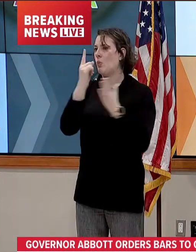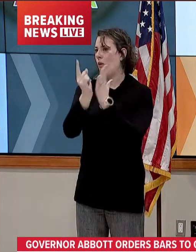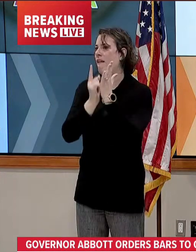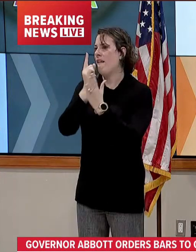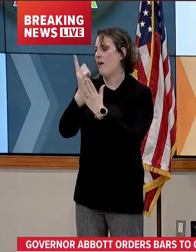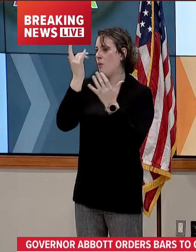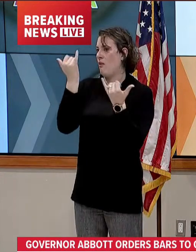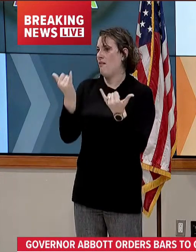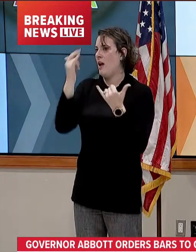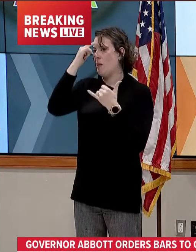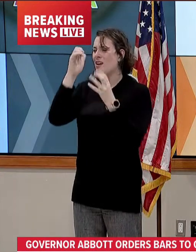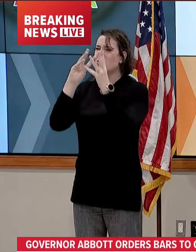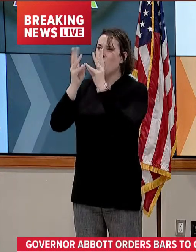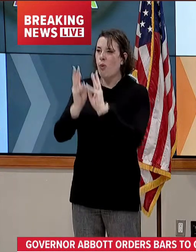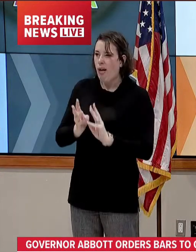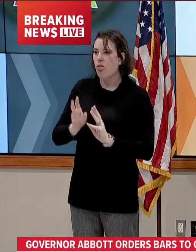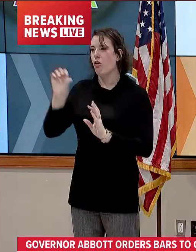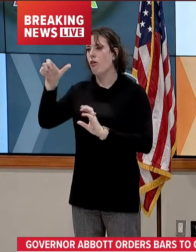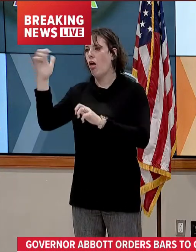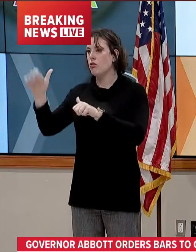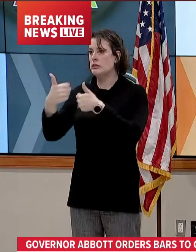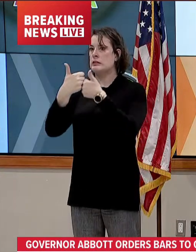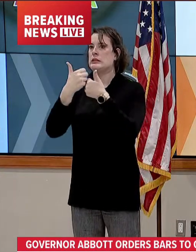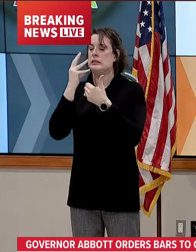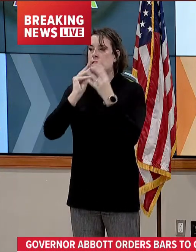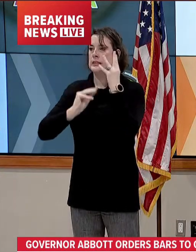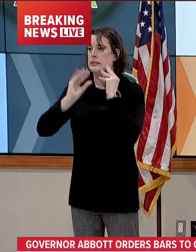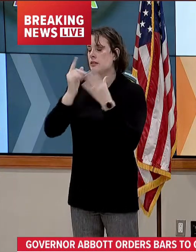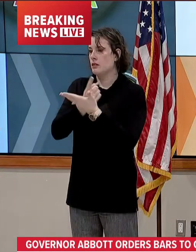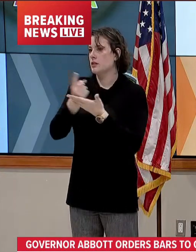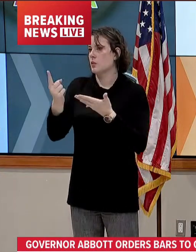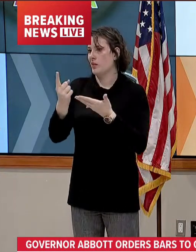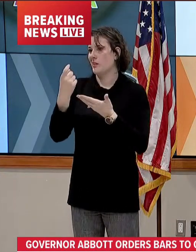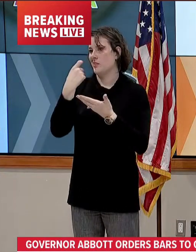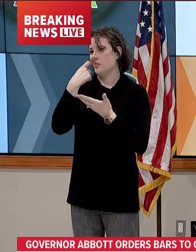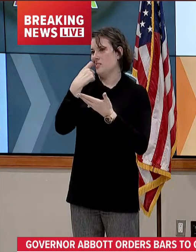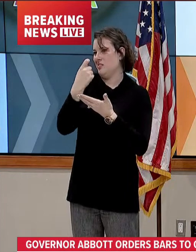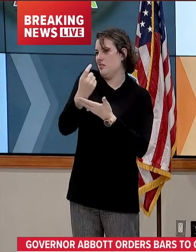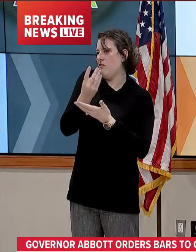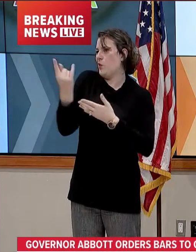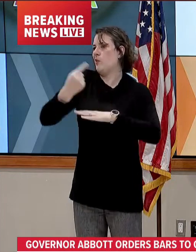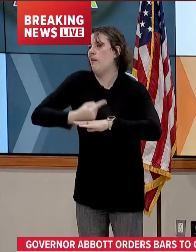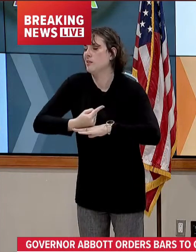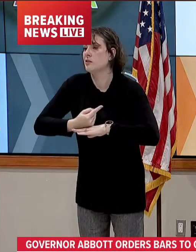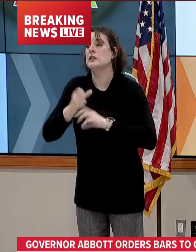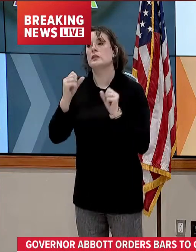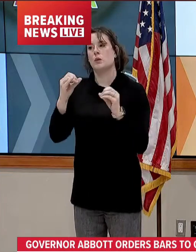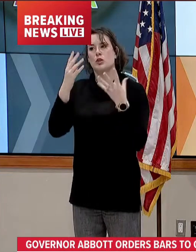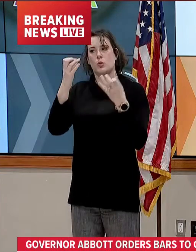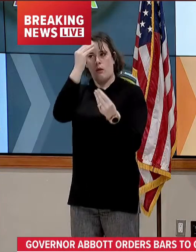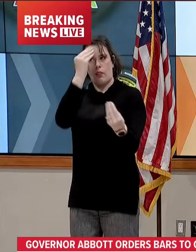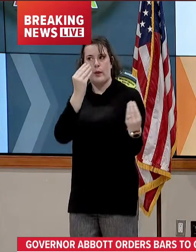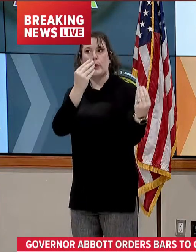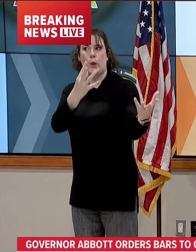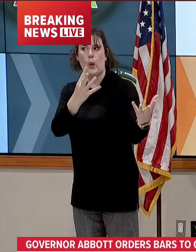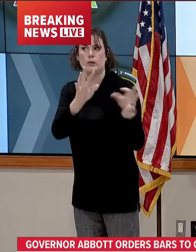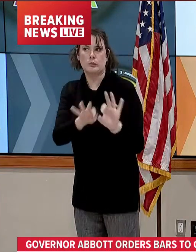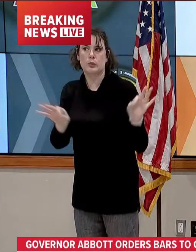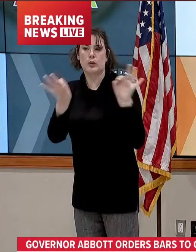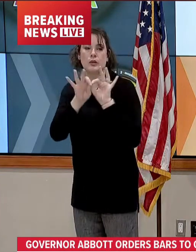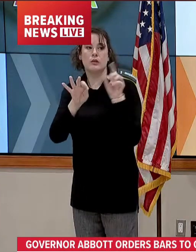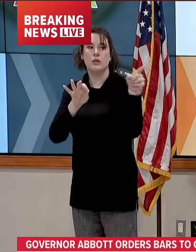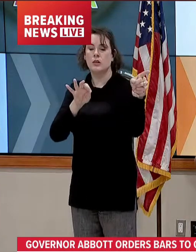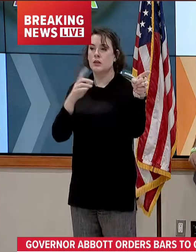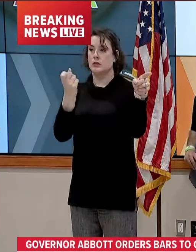now because of the weather and the other challenges that we've had this week and the last several days. So I just wanted to make sure to underscore that point. So it's